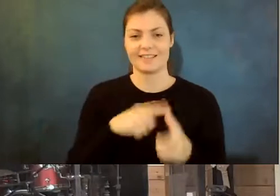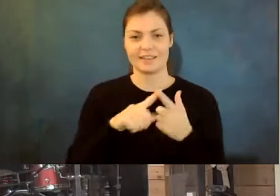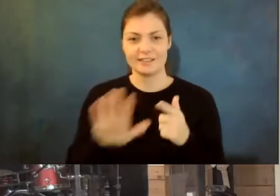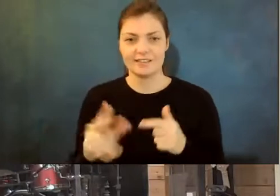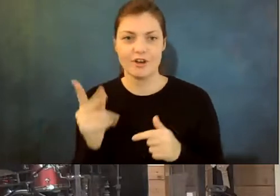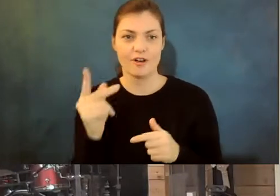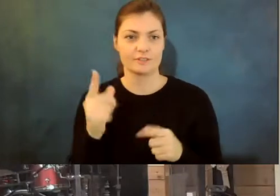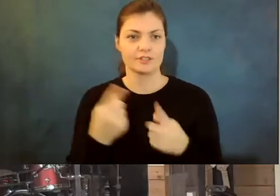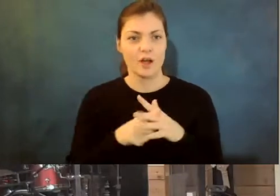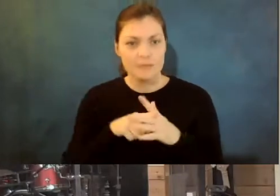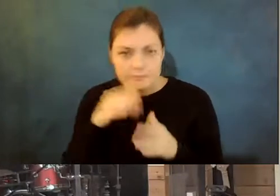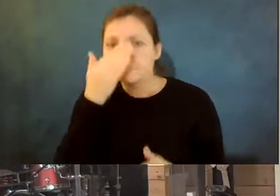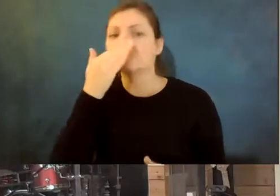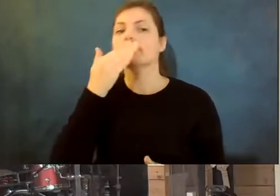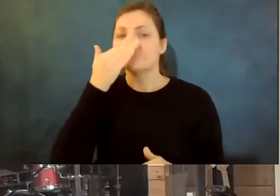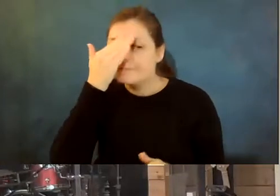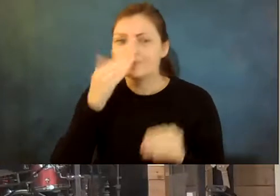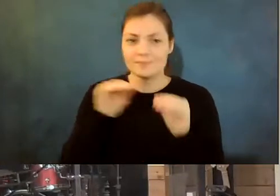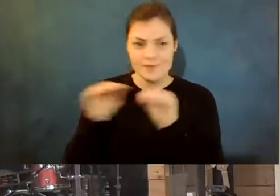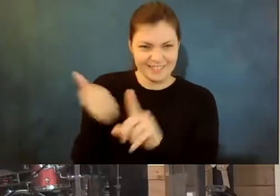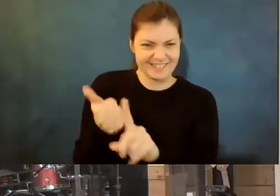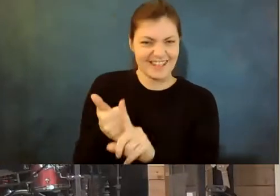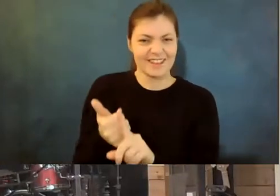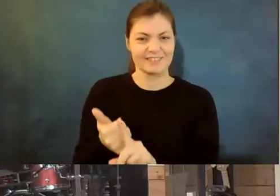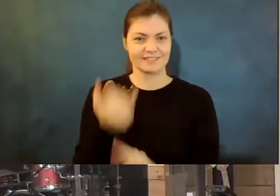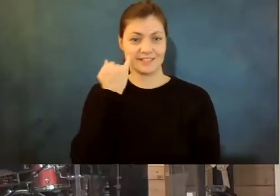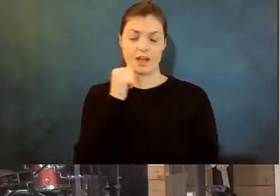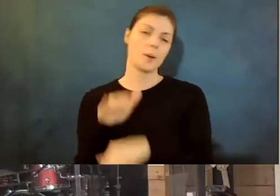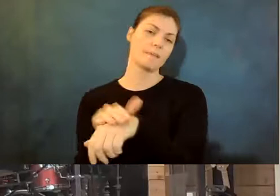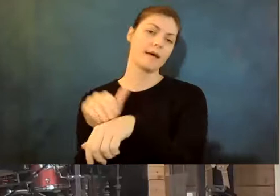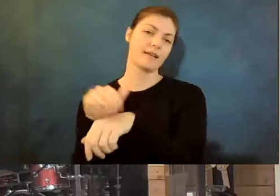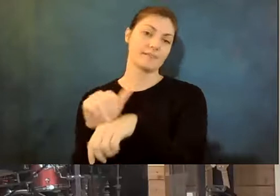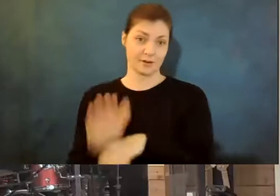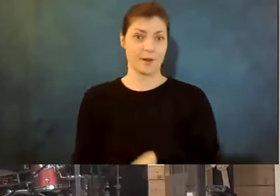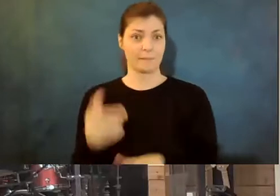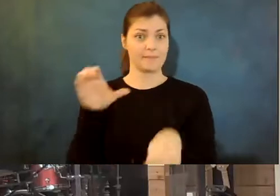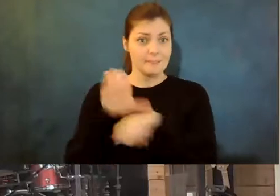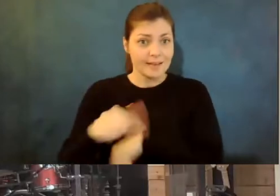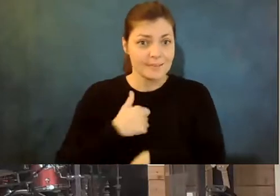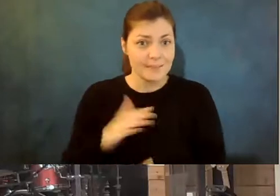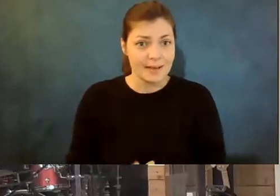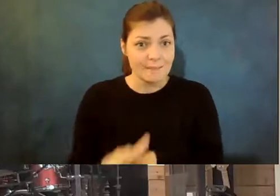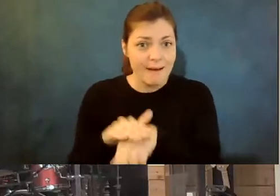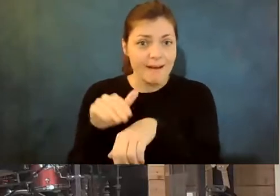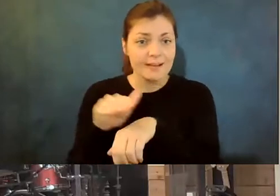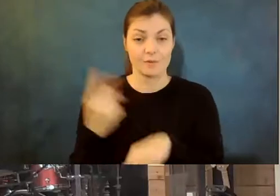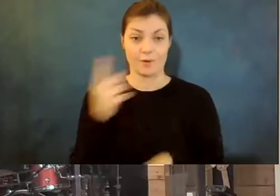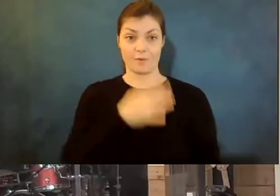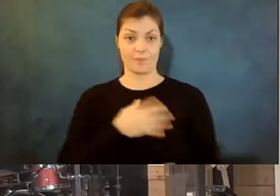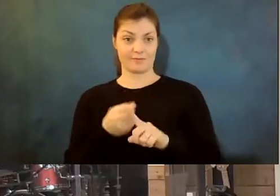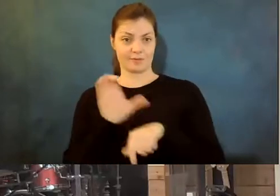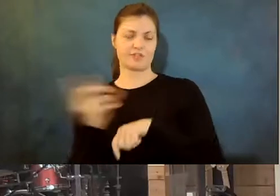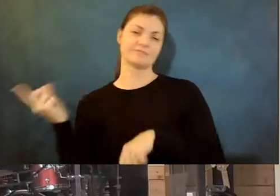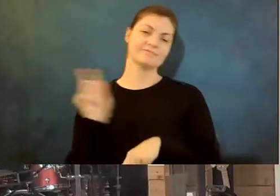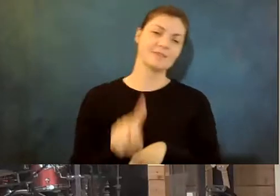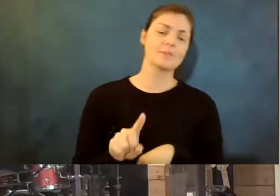moving to get attention. We had a woman in our church come over to hang out with my wife, and she loves